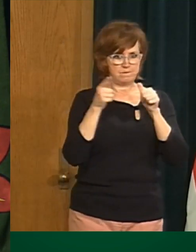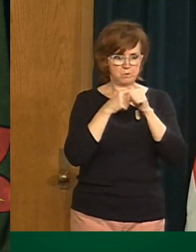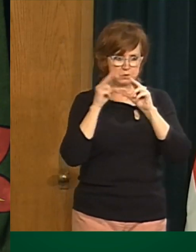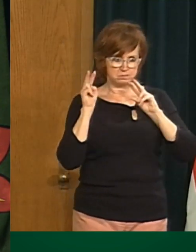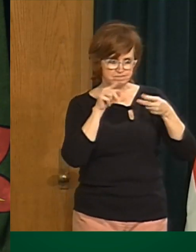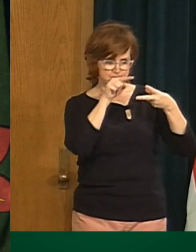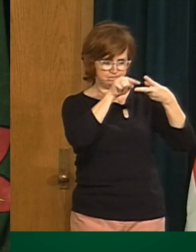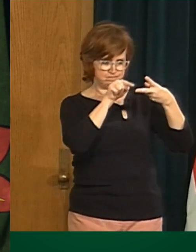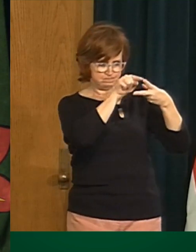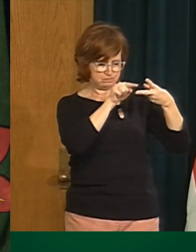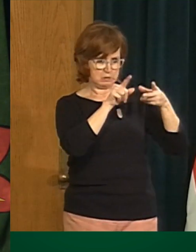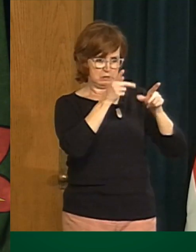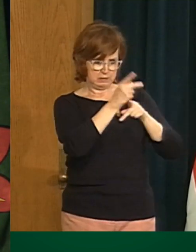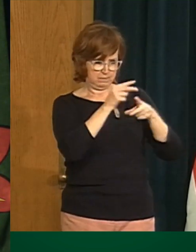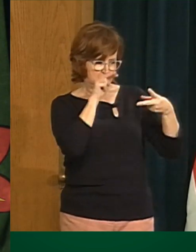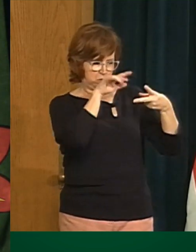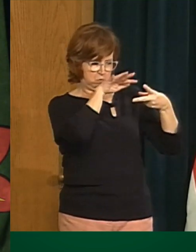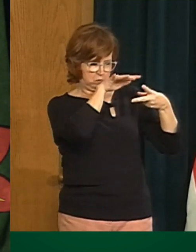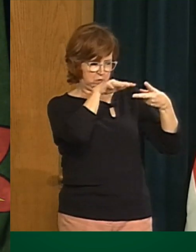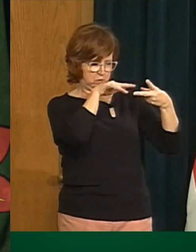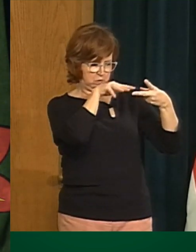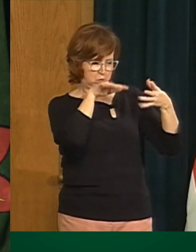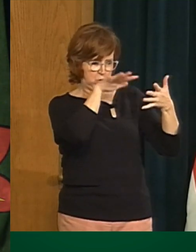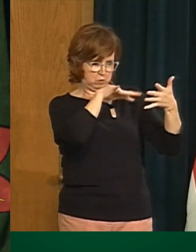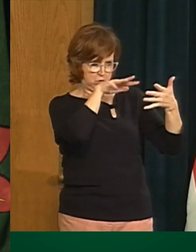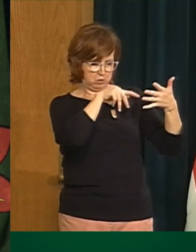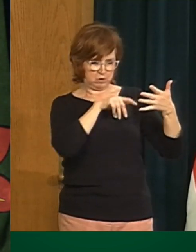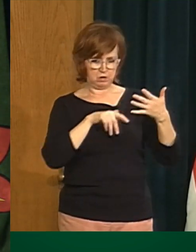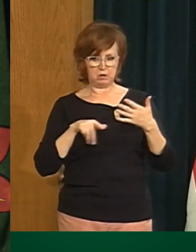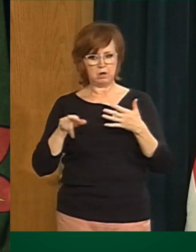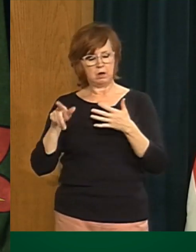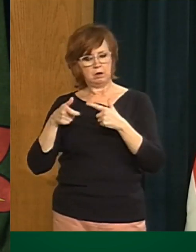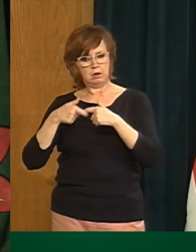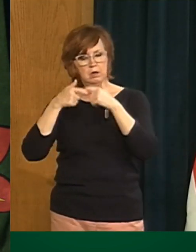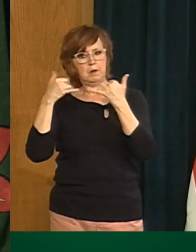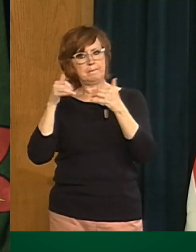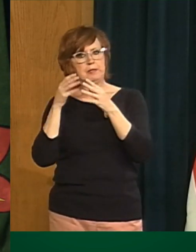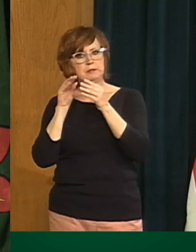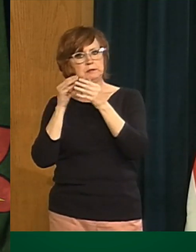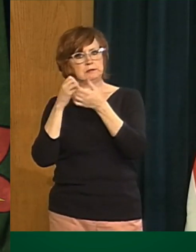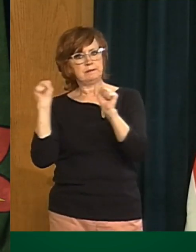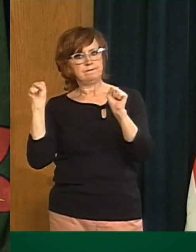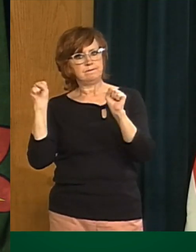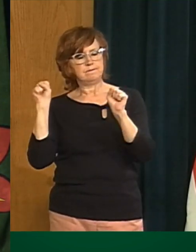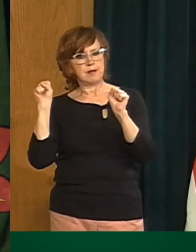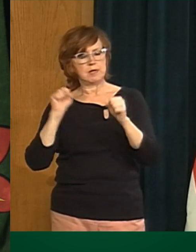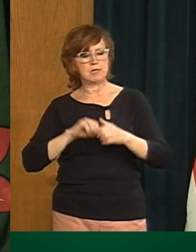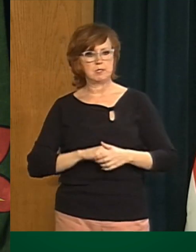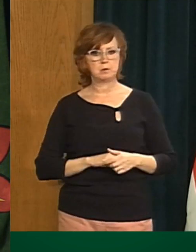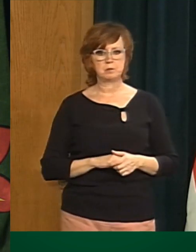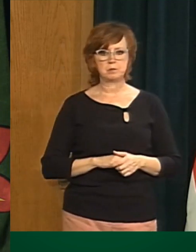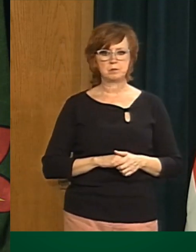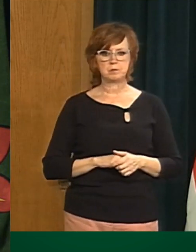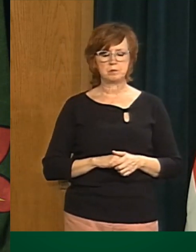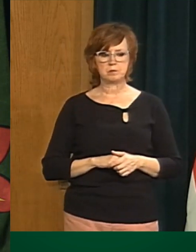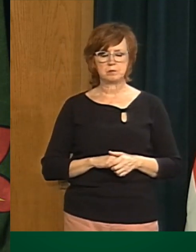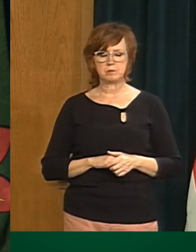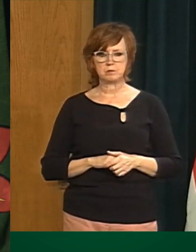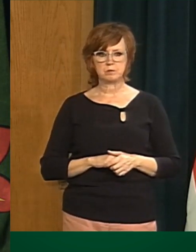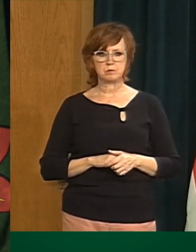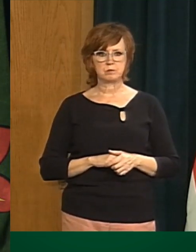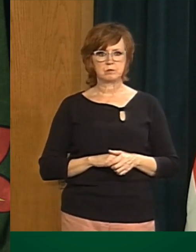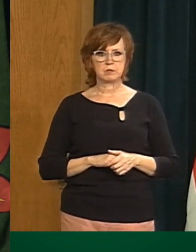elsewhere? If you're acknowledging that you can't eradicate it, don't you want to make sure, as you suggested earlier, that you're doing